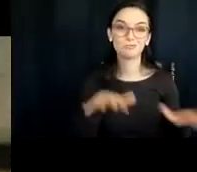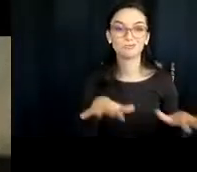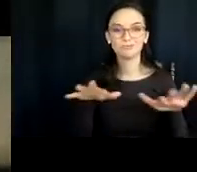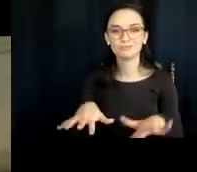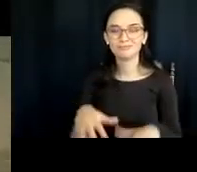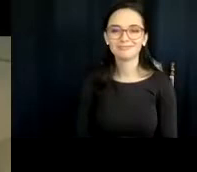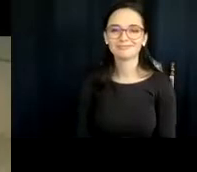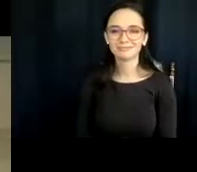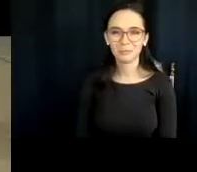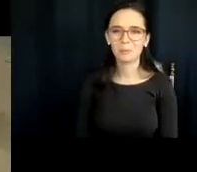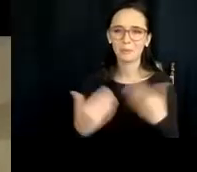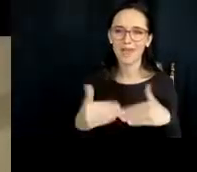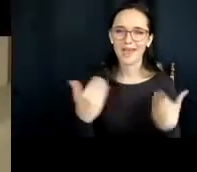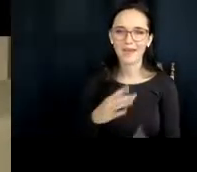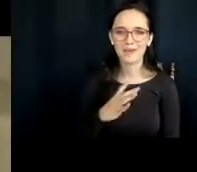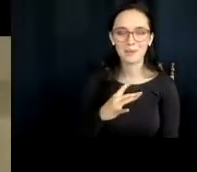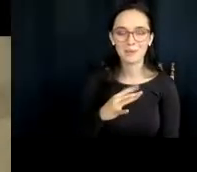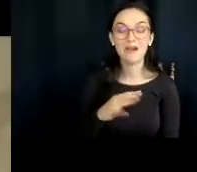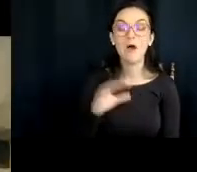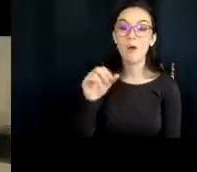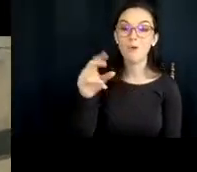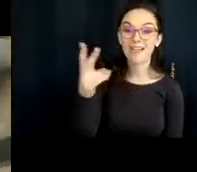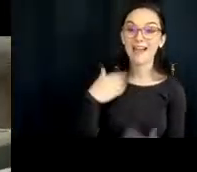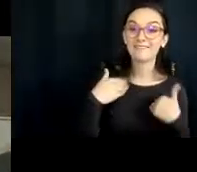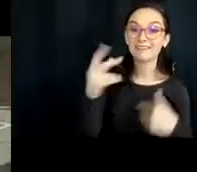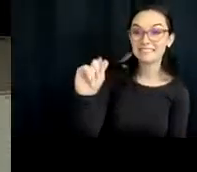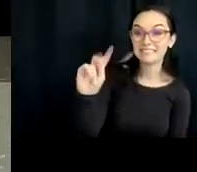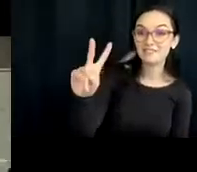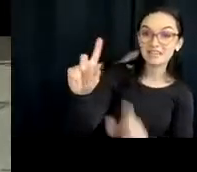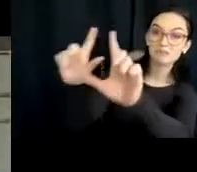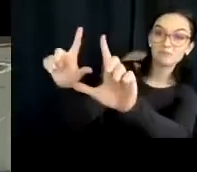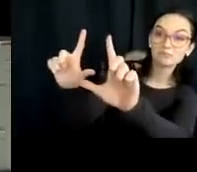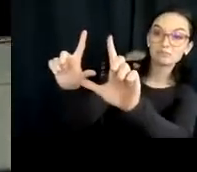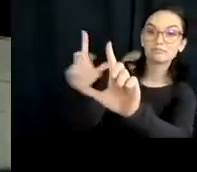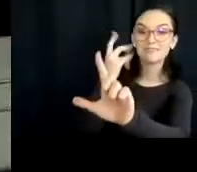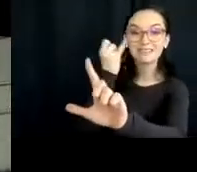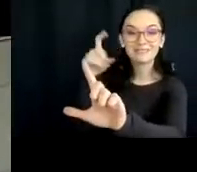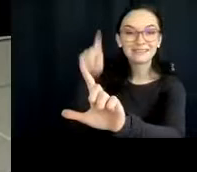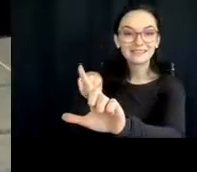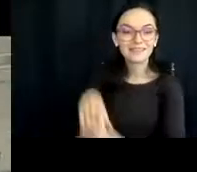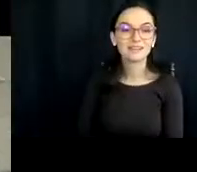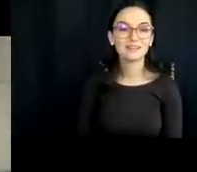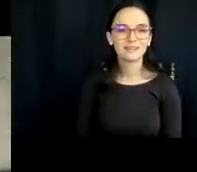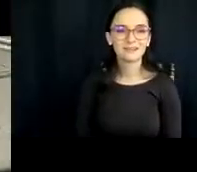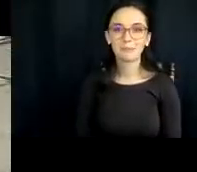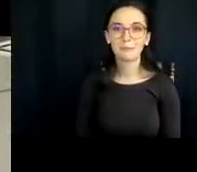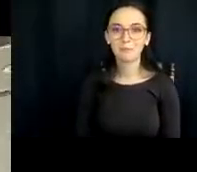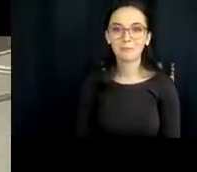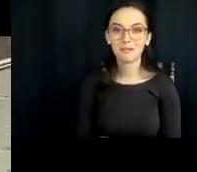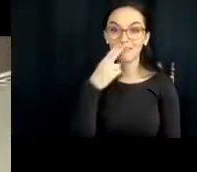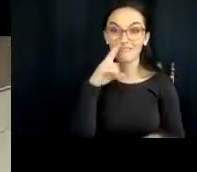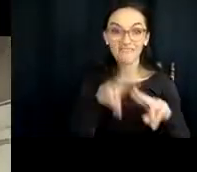view. And they do have a TV screen if they need it. Yeah. I see. What a fun place to watch a game. This